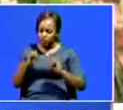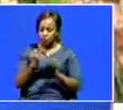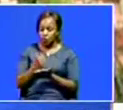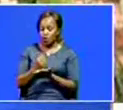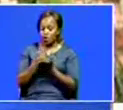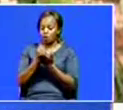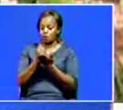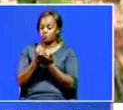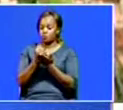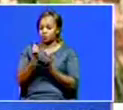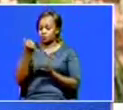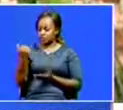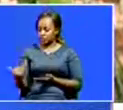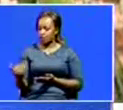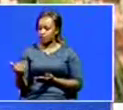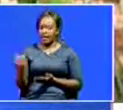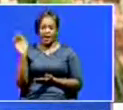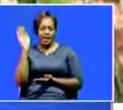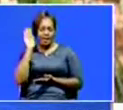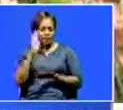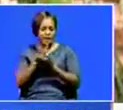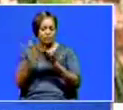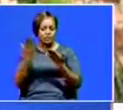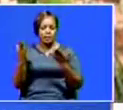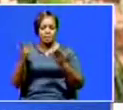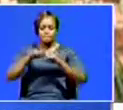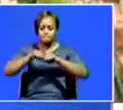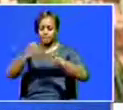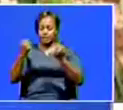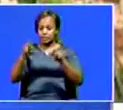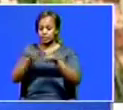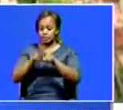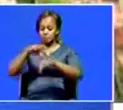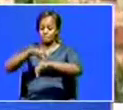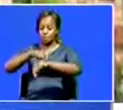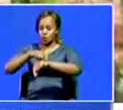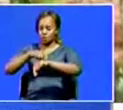I had a bone break, something break like a bone. So I asked the doctor